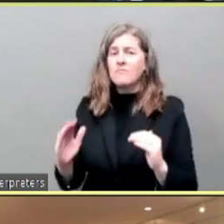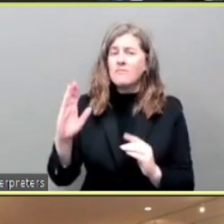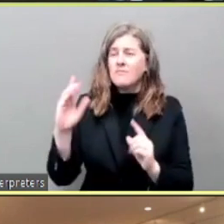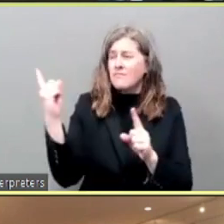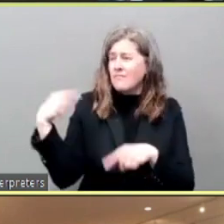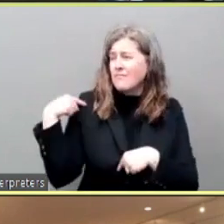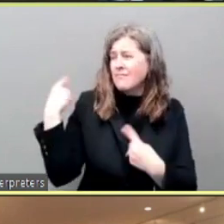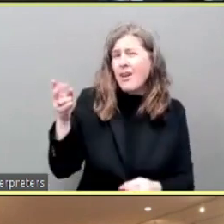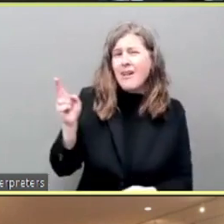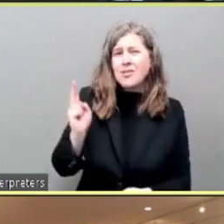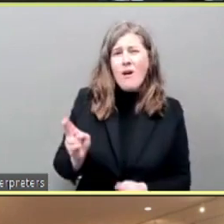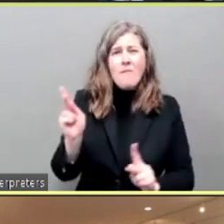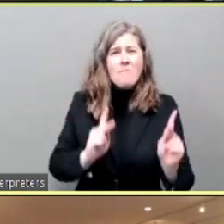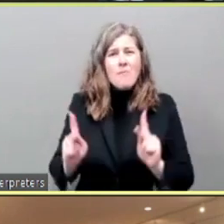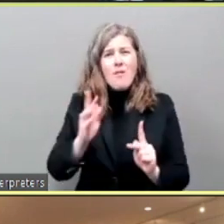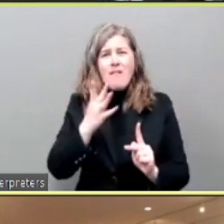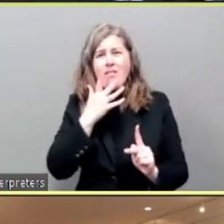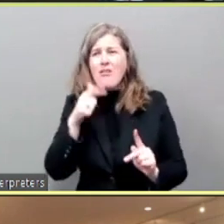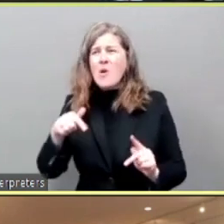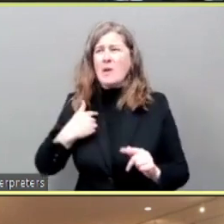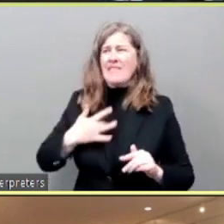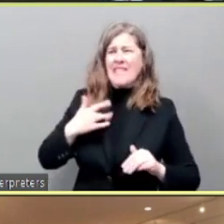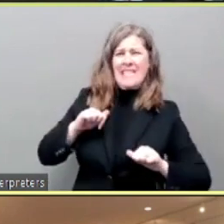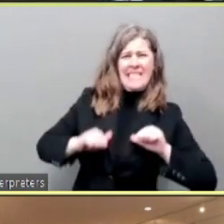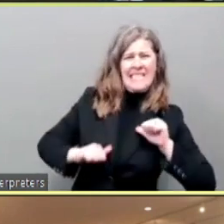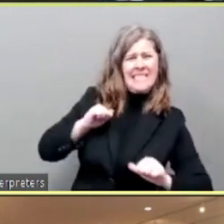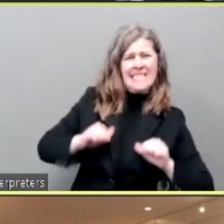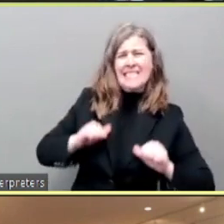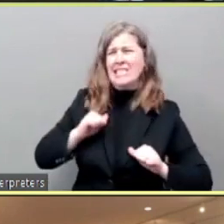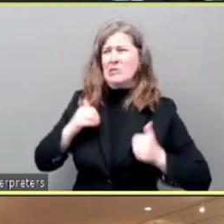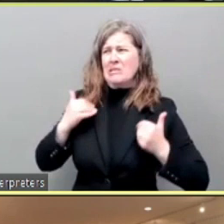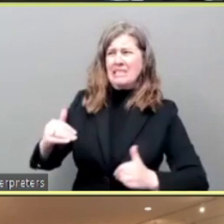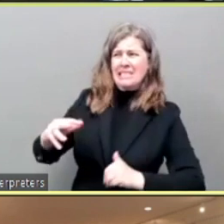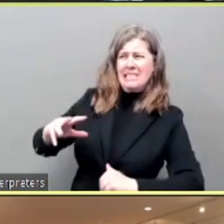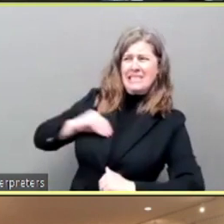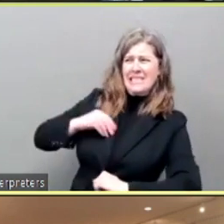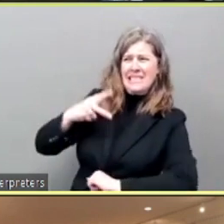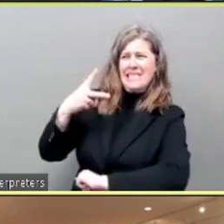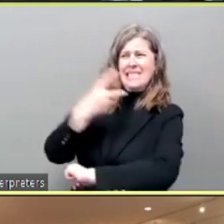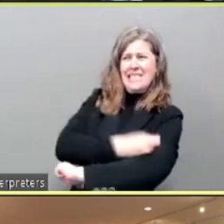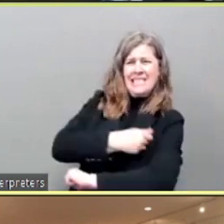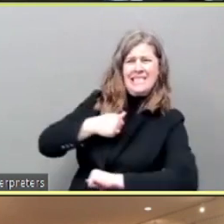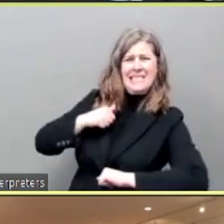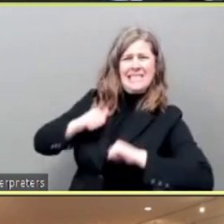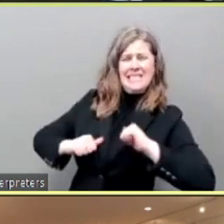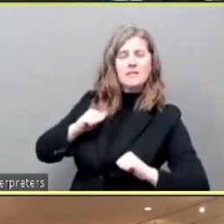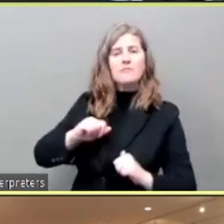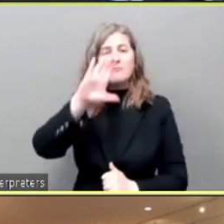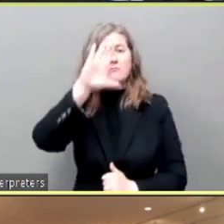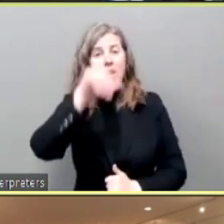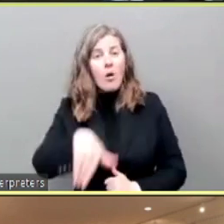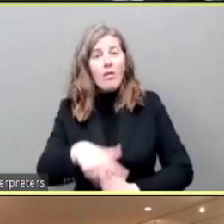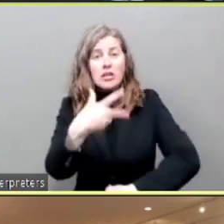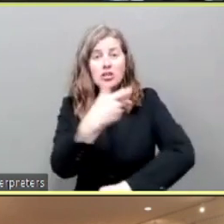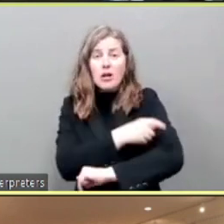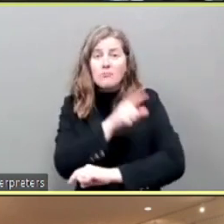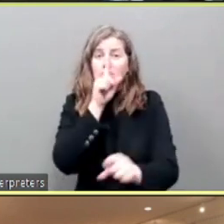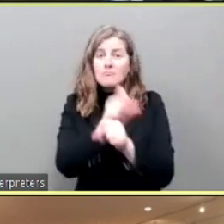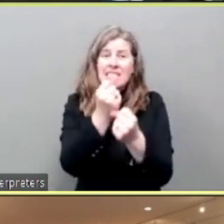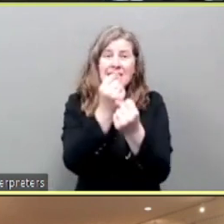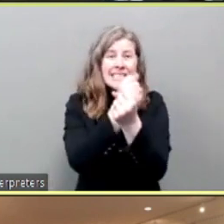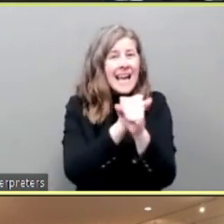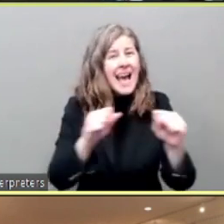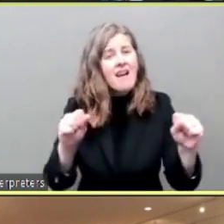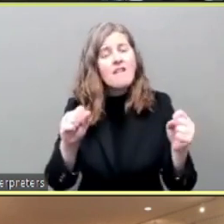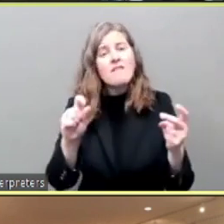historically, people of color, we have been hesitant to take vaccine shots. But I want you to know that this shot is safe. The shot is